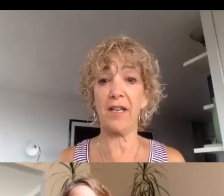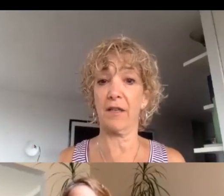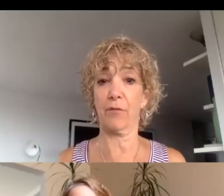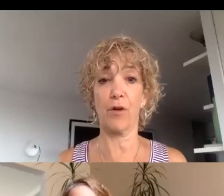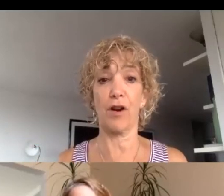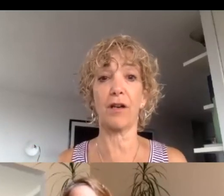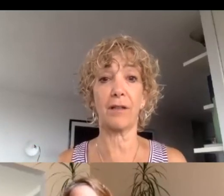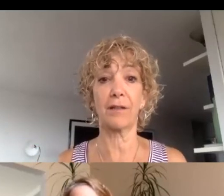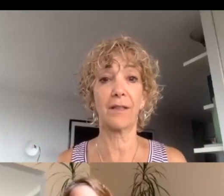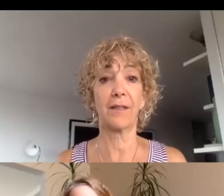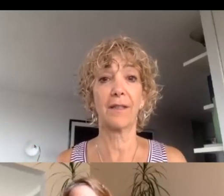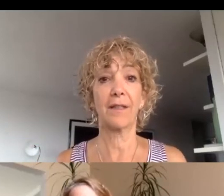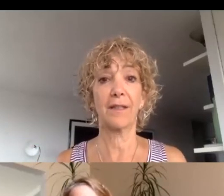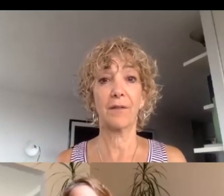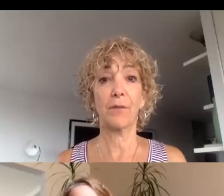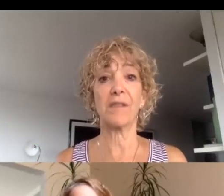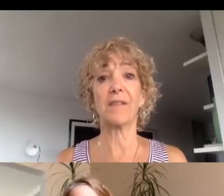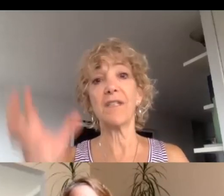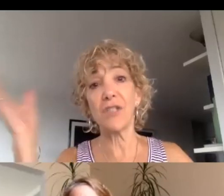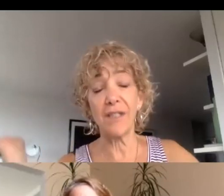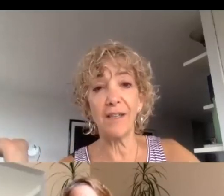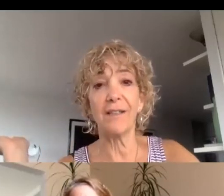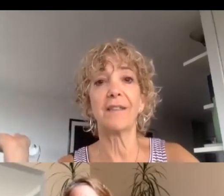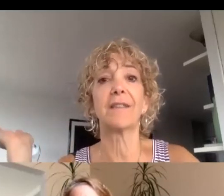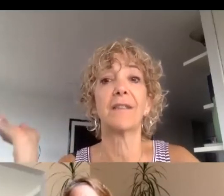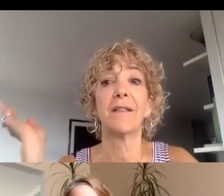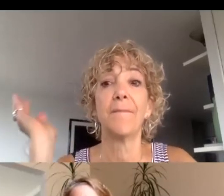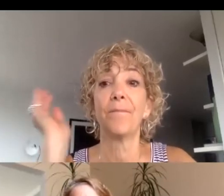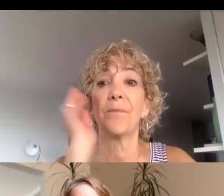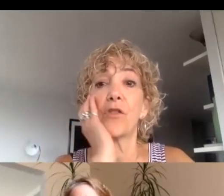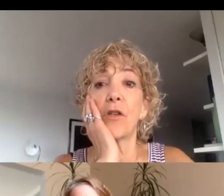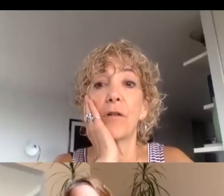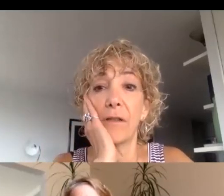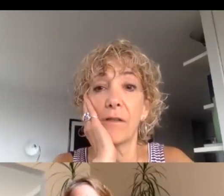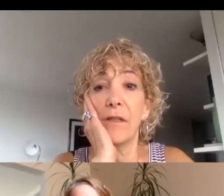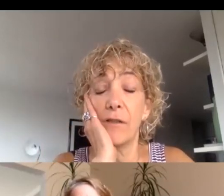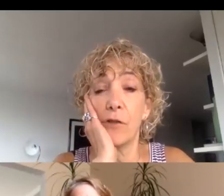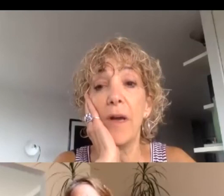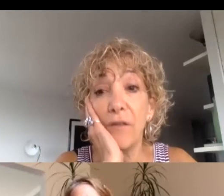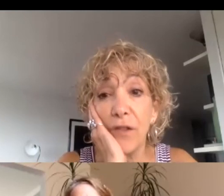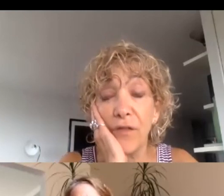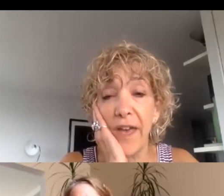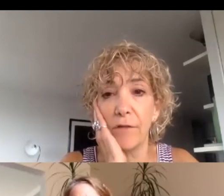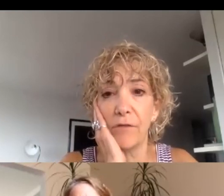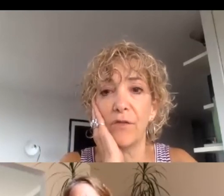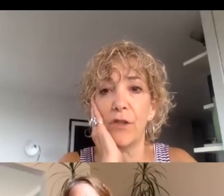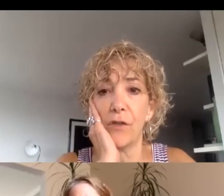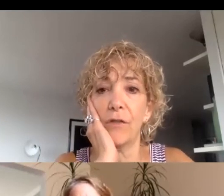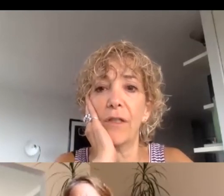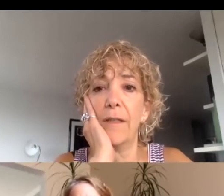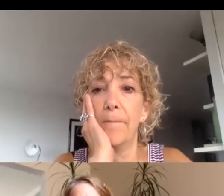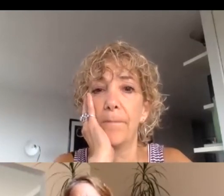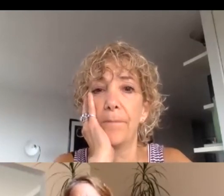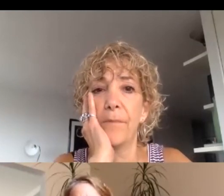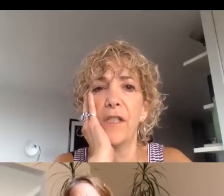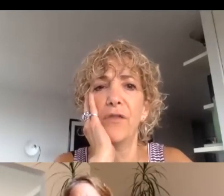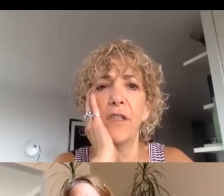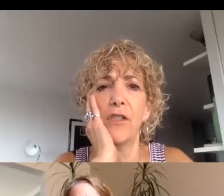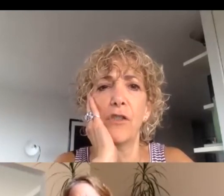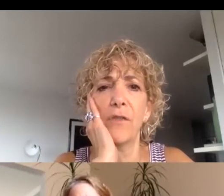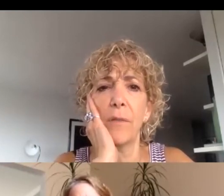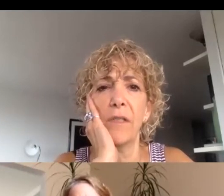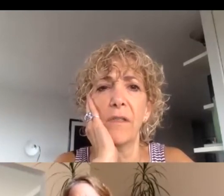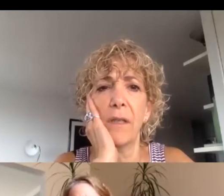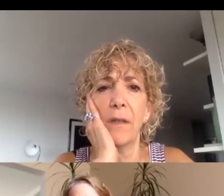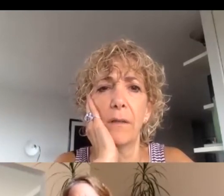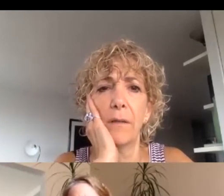whole big body of work was initiated during the 25th anniversary. Tiffany, did